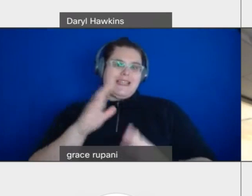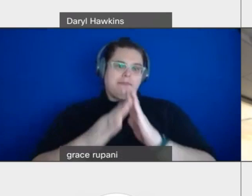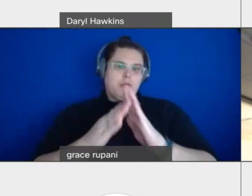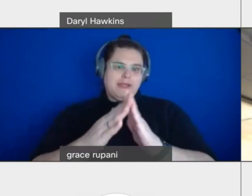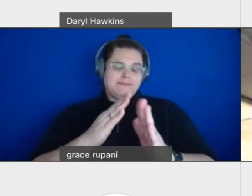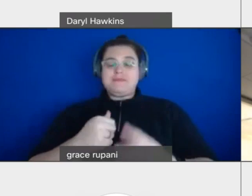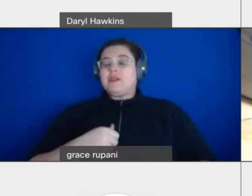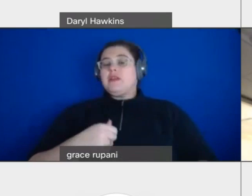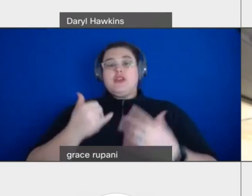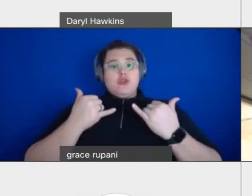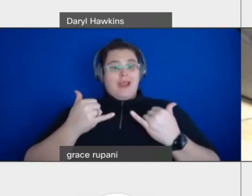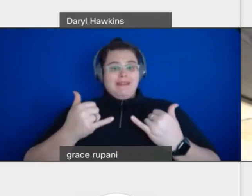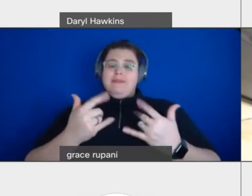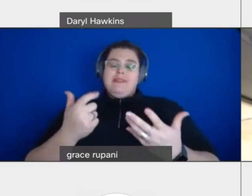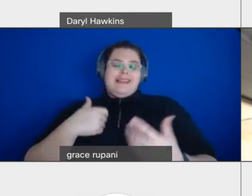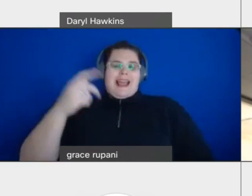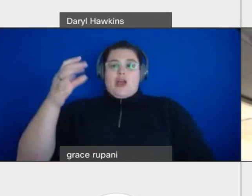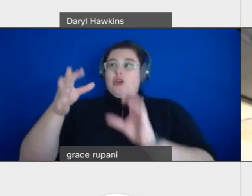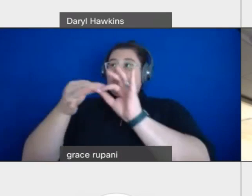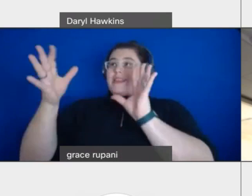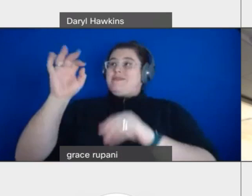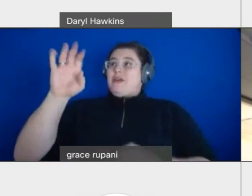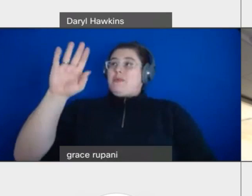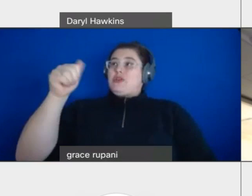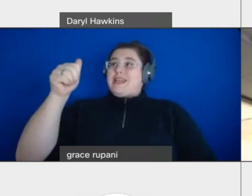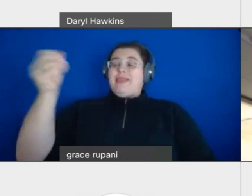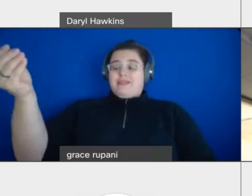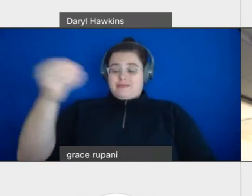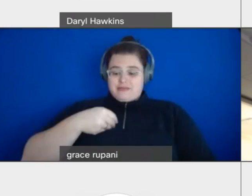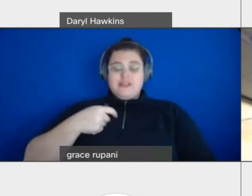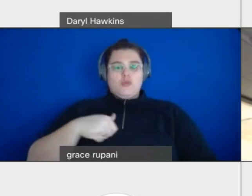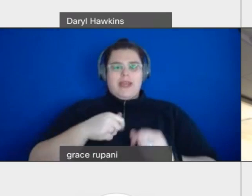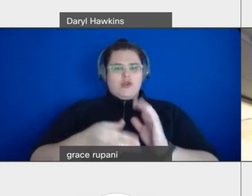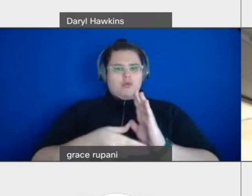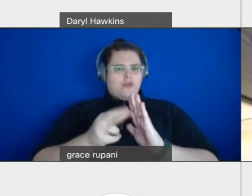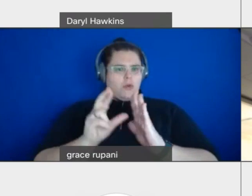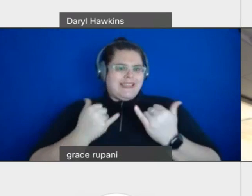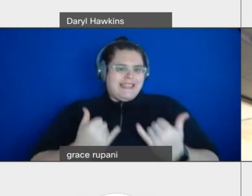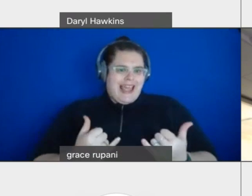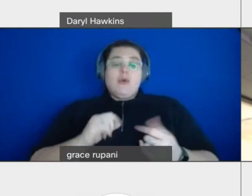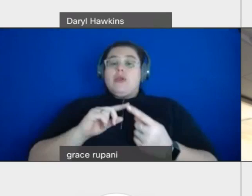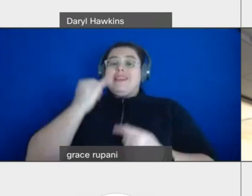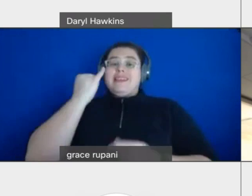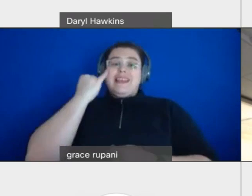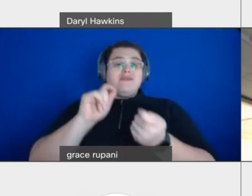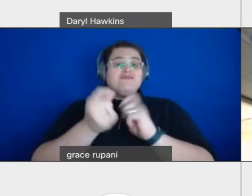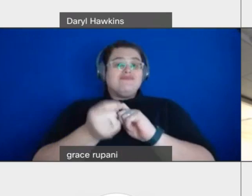And when it does, we will certainly let everyone on this call know. And I hope that answers the question. Thanks.